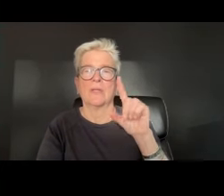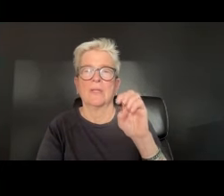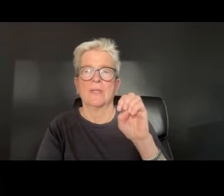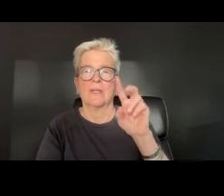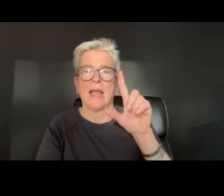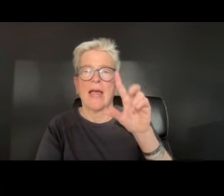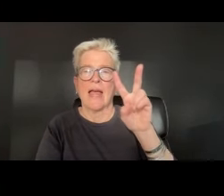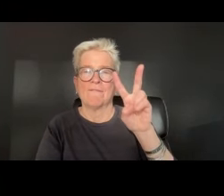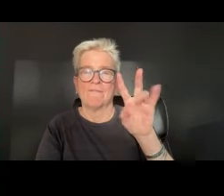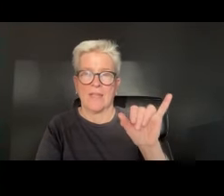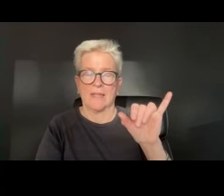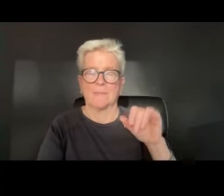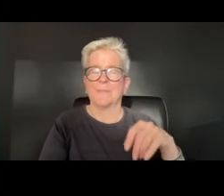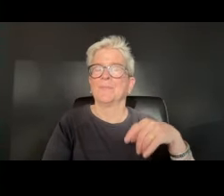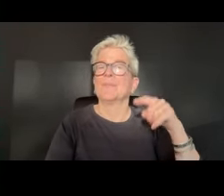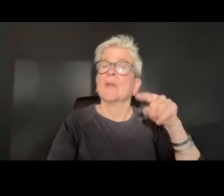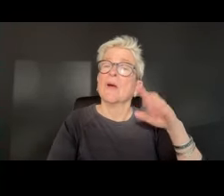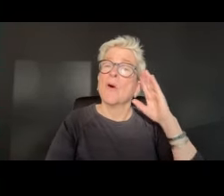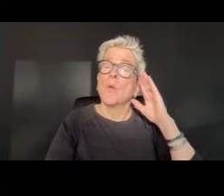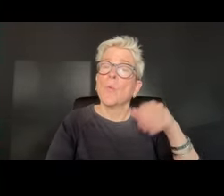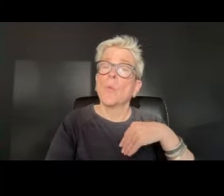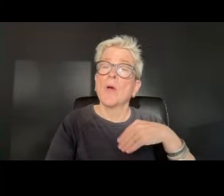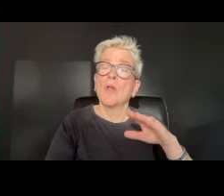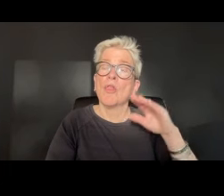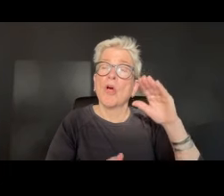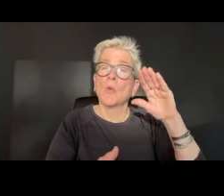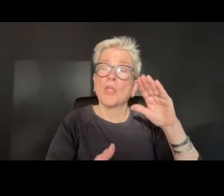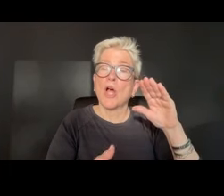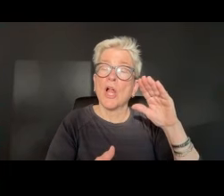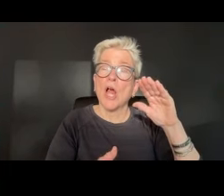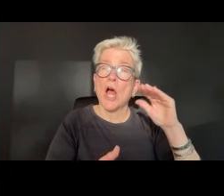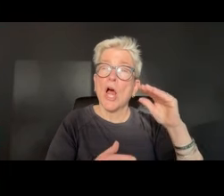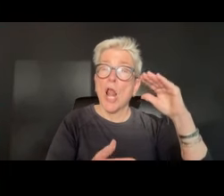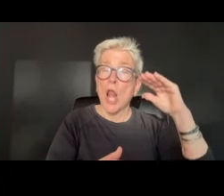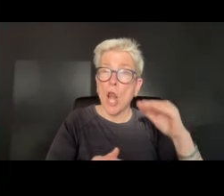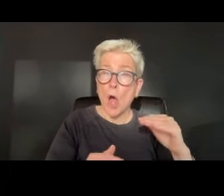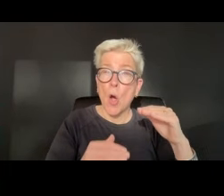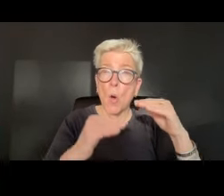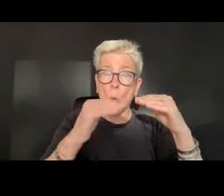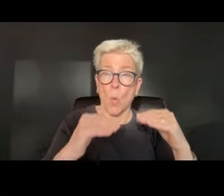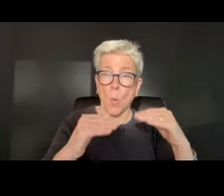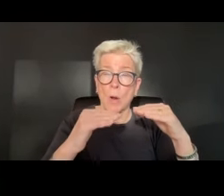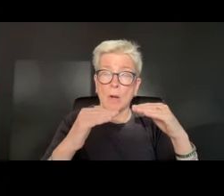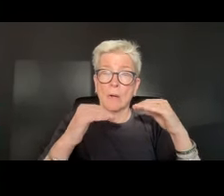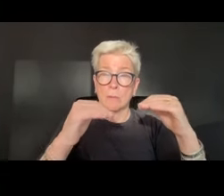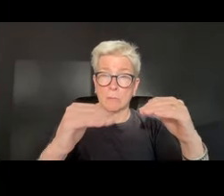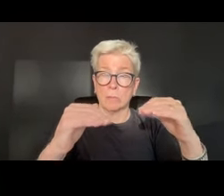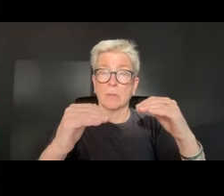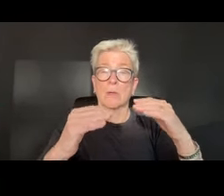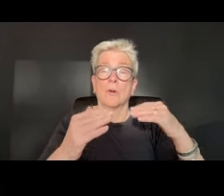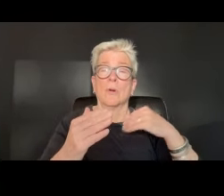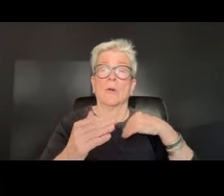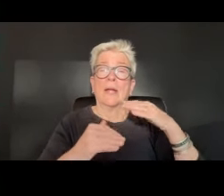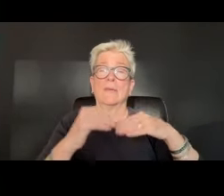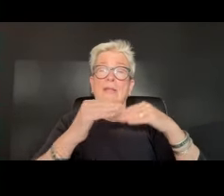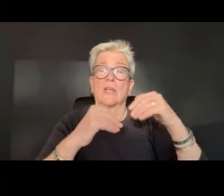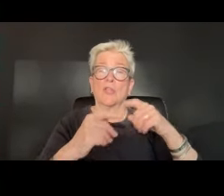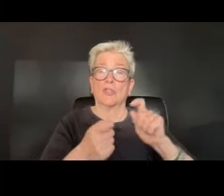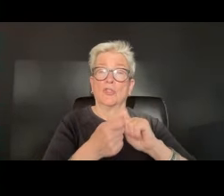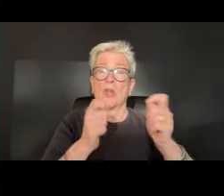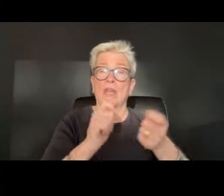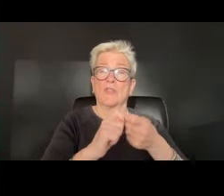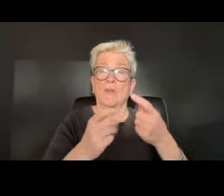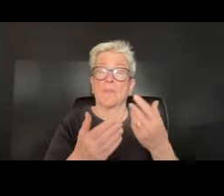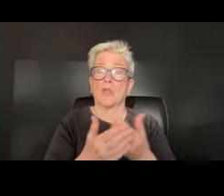There's a question, will the low-rise zones change to distinguish them from the new neighborhood residential zones?